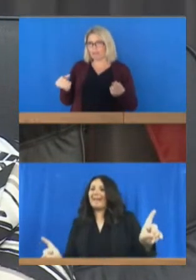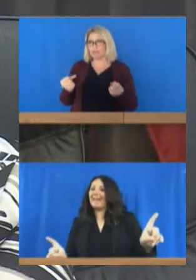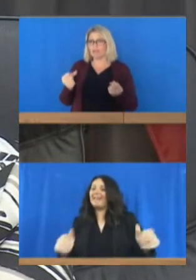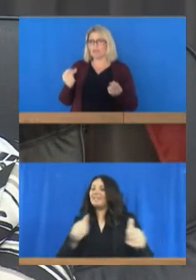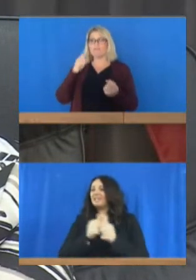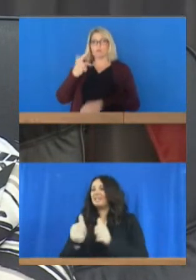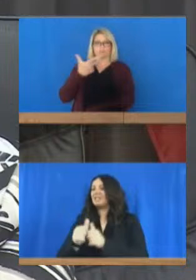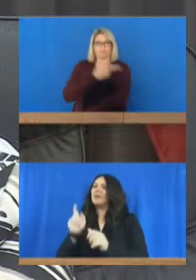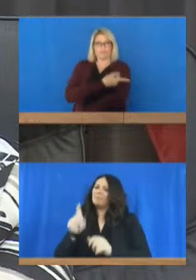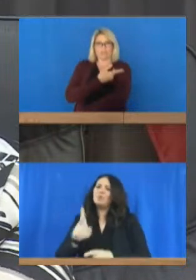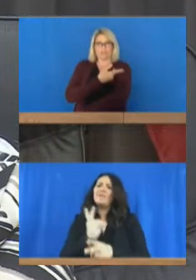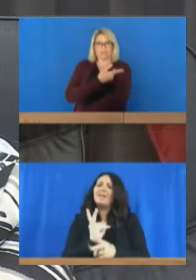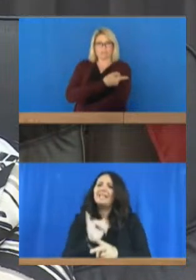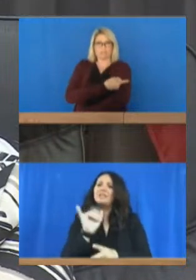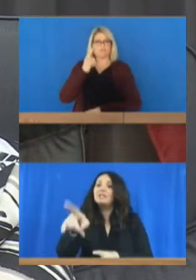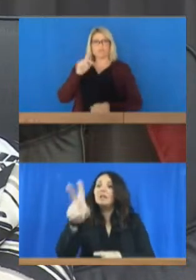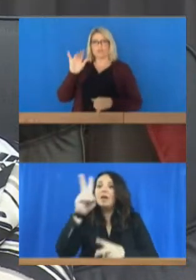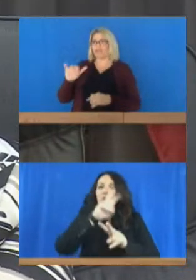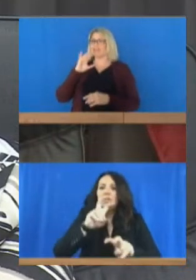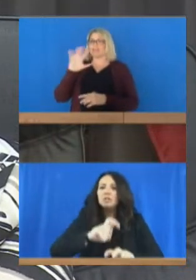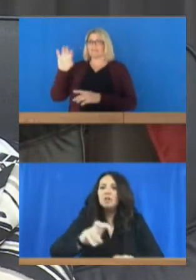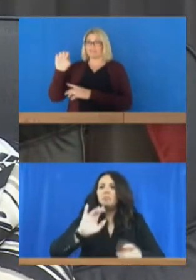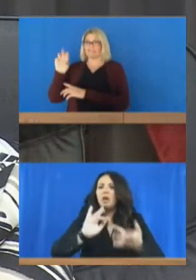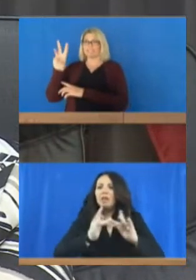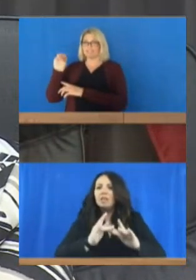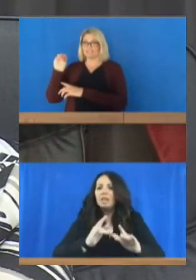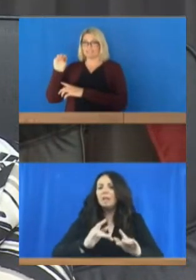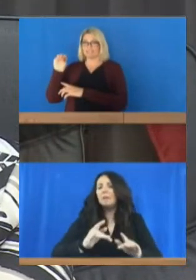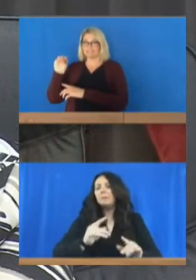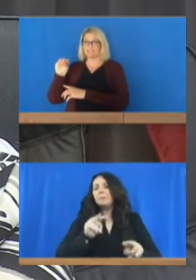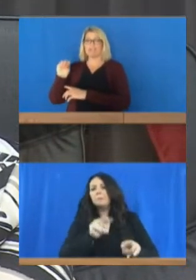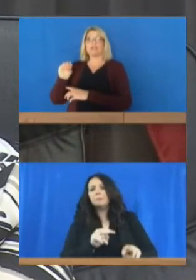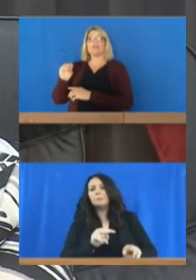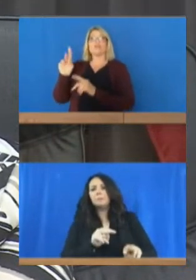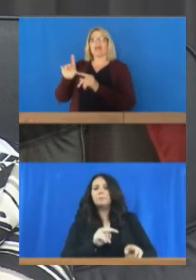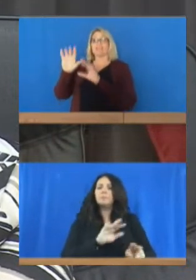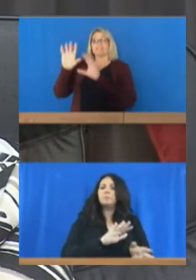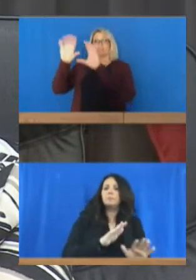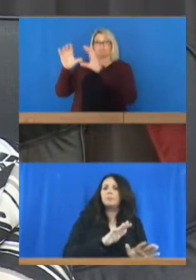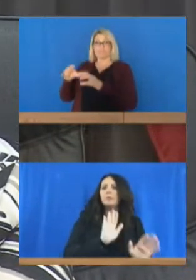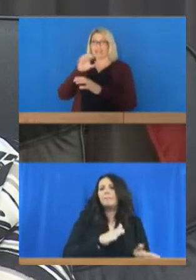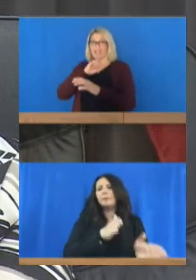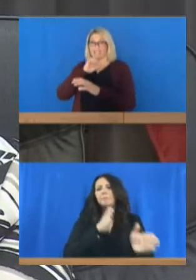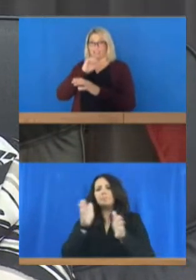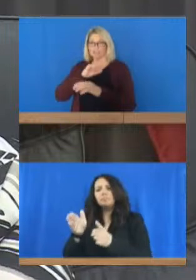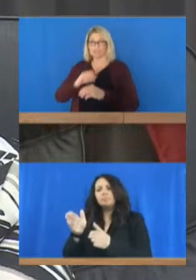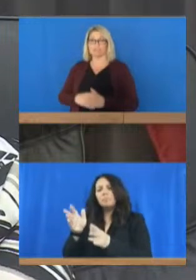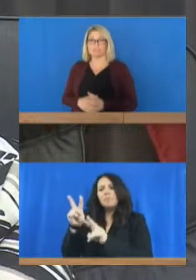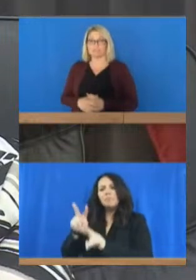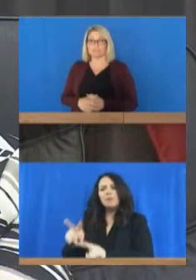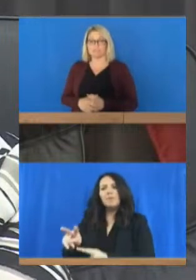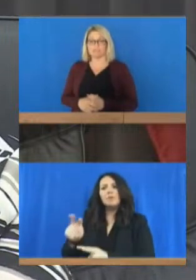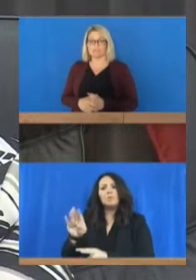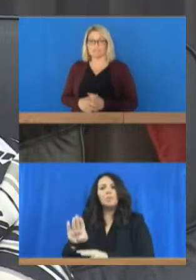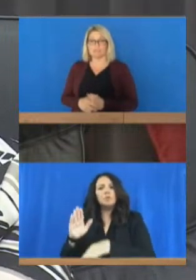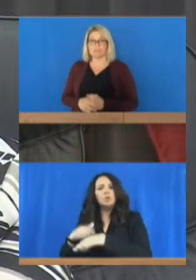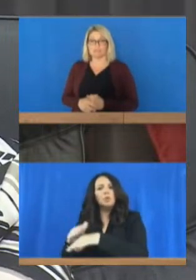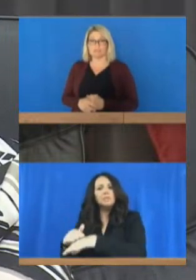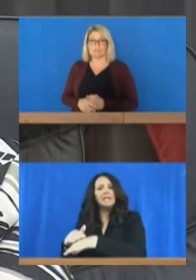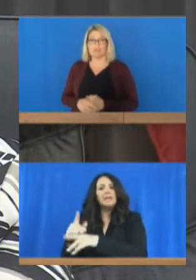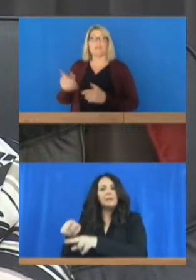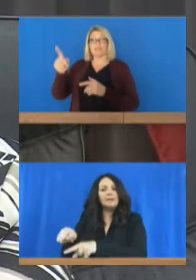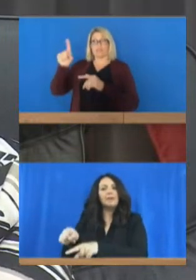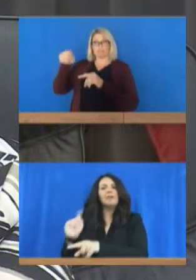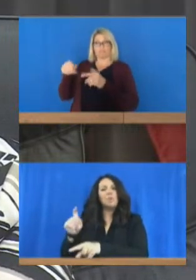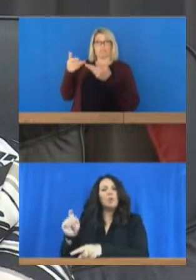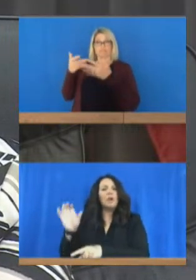get vaccines, they're going into arms, and that is very, very good news. And again, it just gets us closer